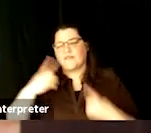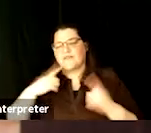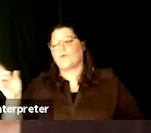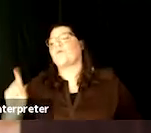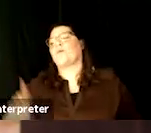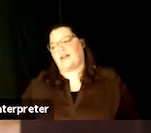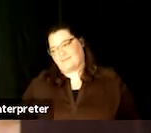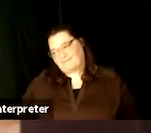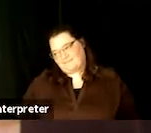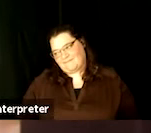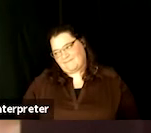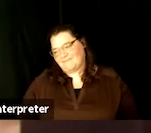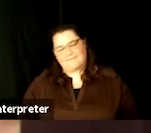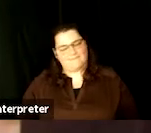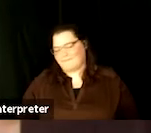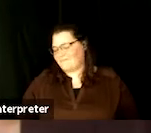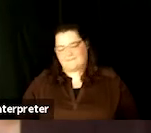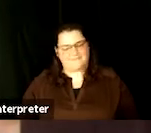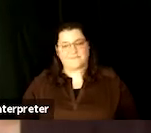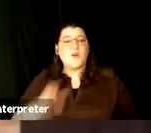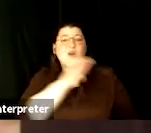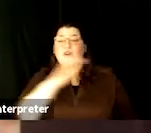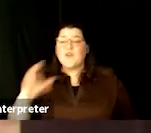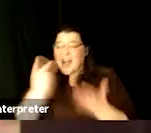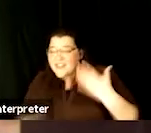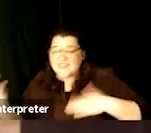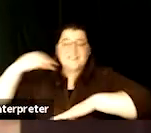Christ is risen, and you, O death, are annihilated.